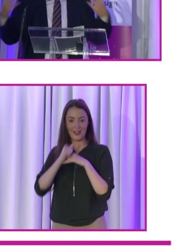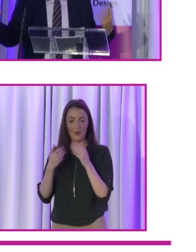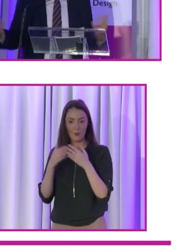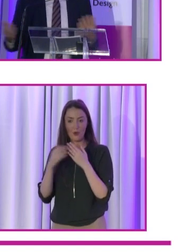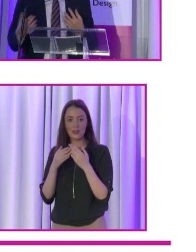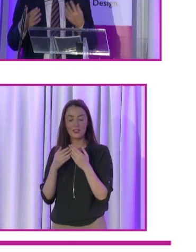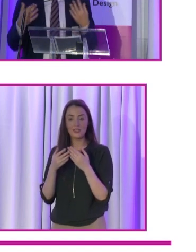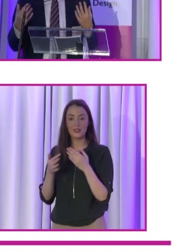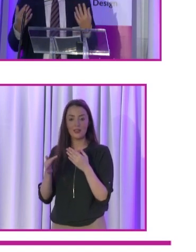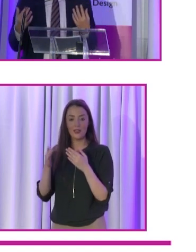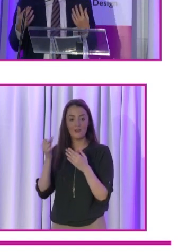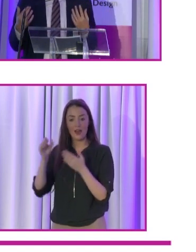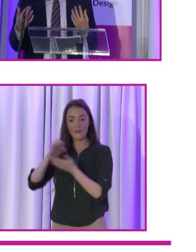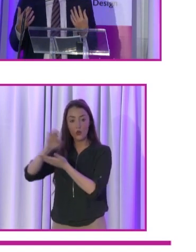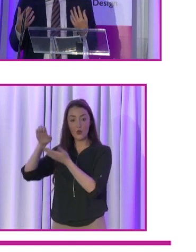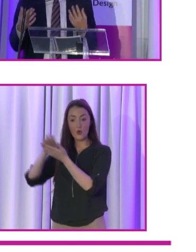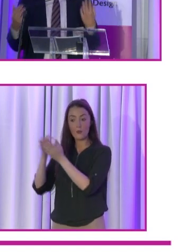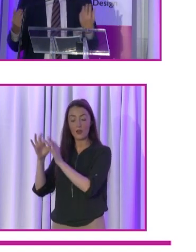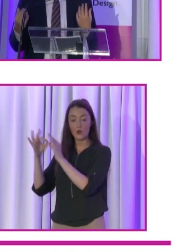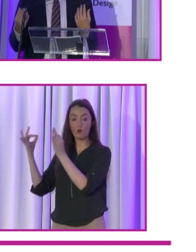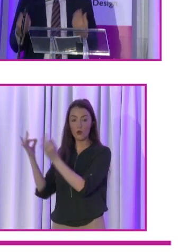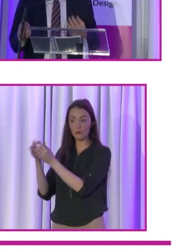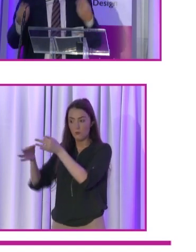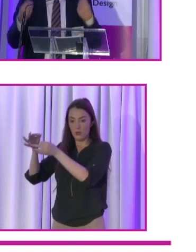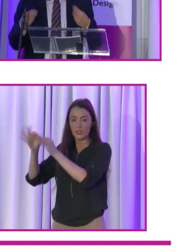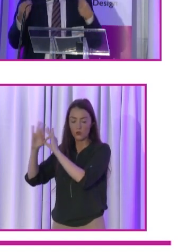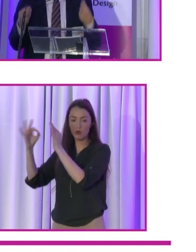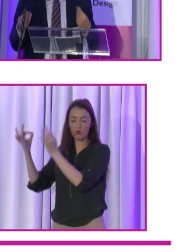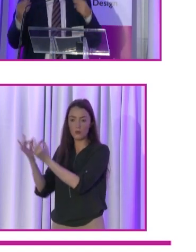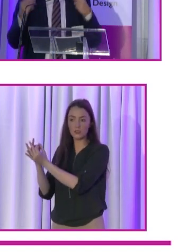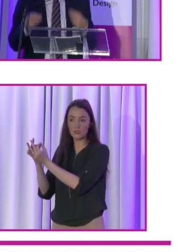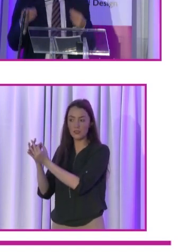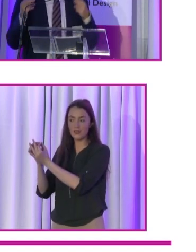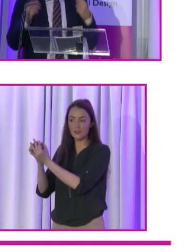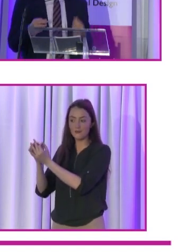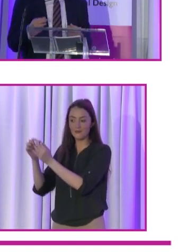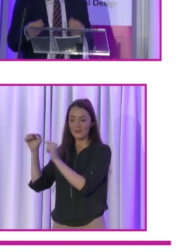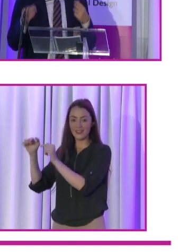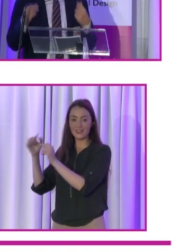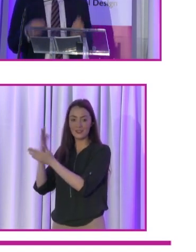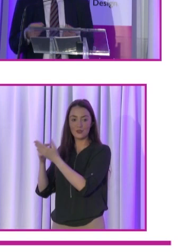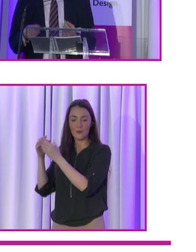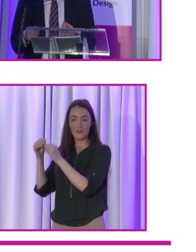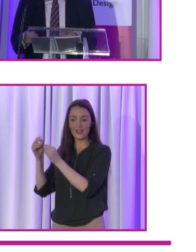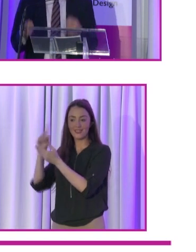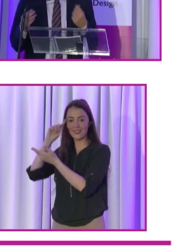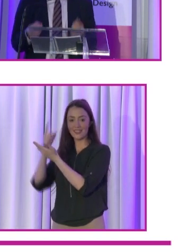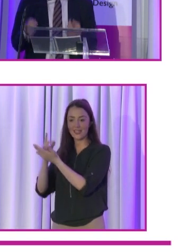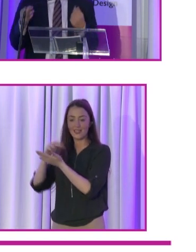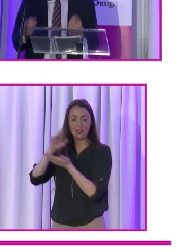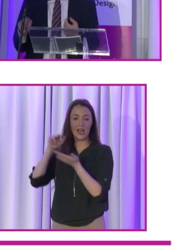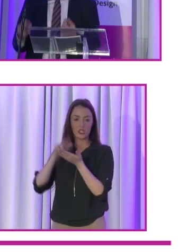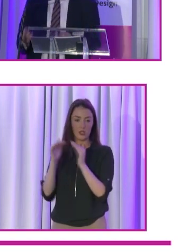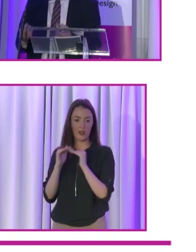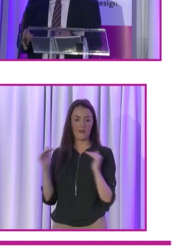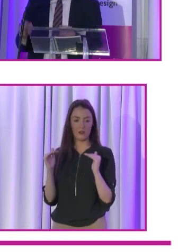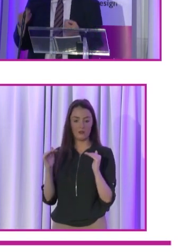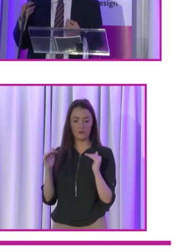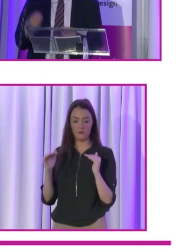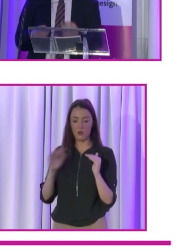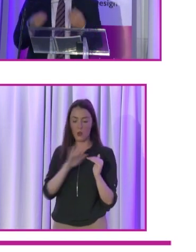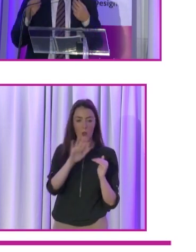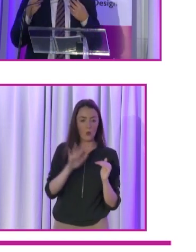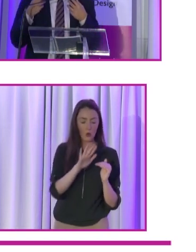even if we have European parties, political party, this is something that it gets decided at national level, national, regional, local